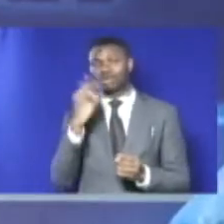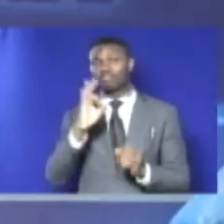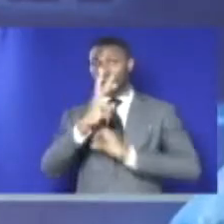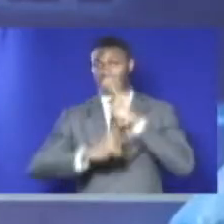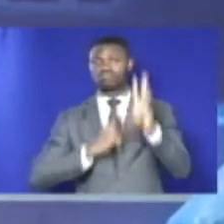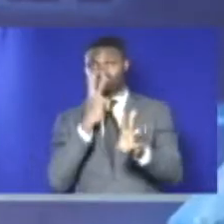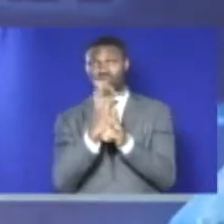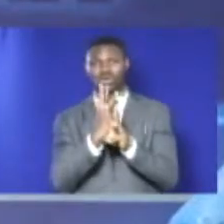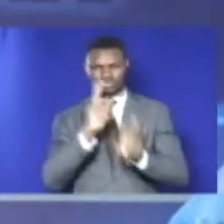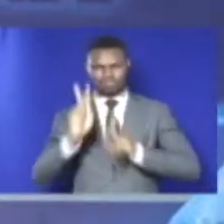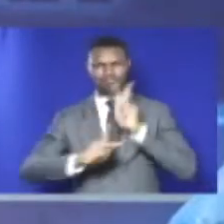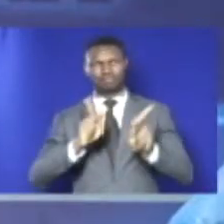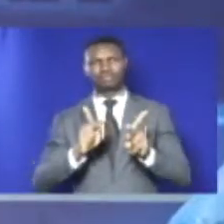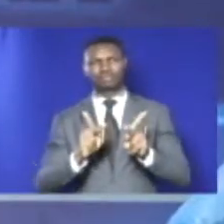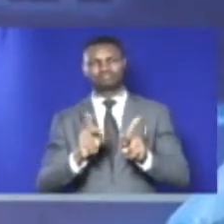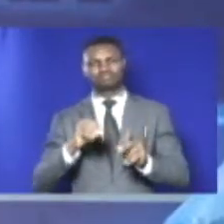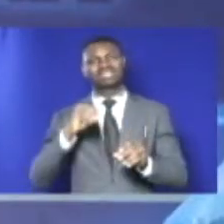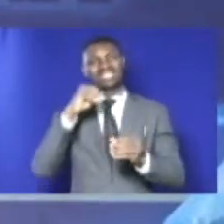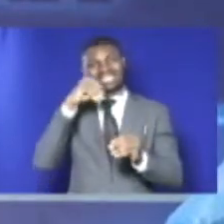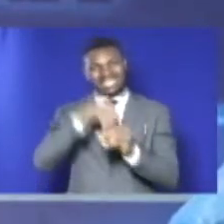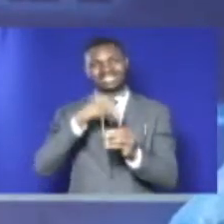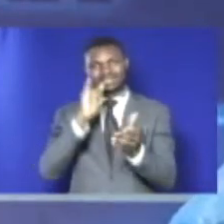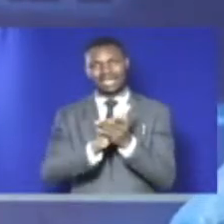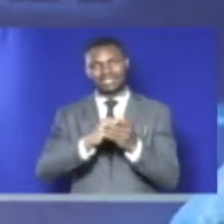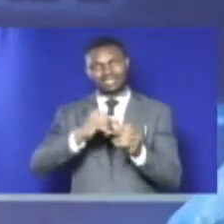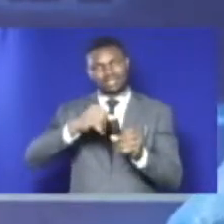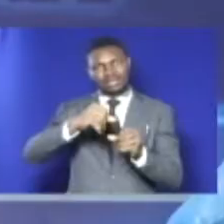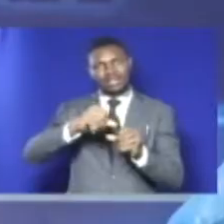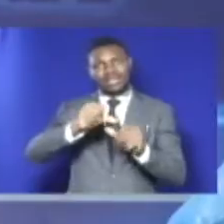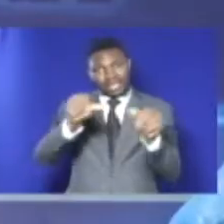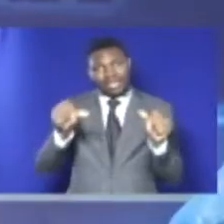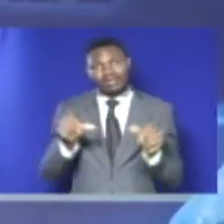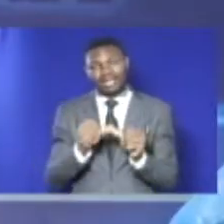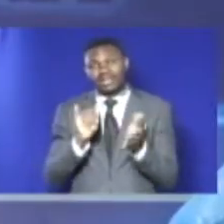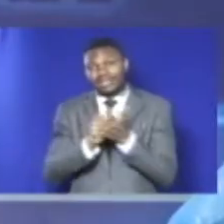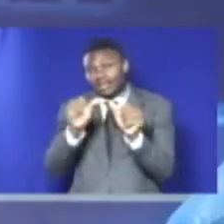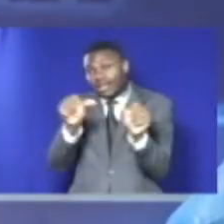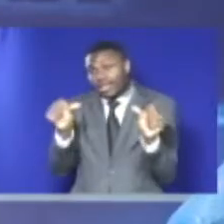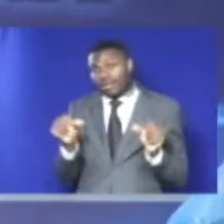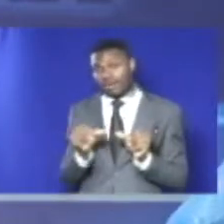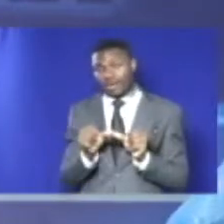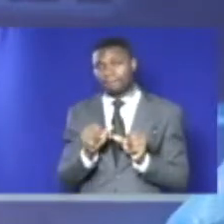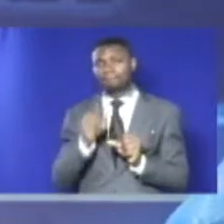that region. So, and that the area you have